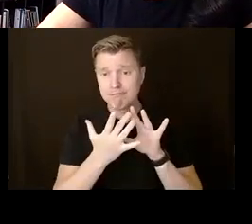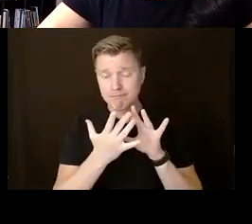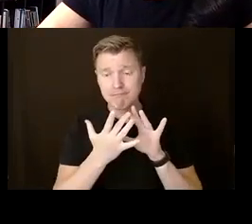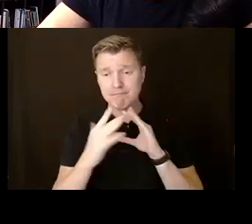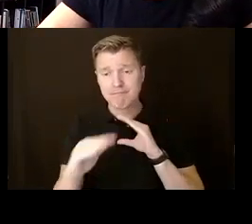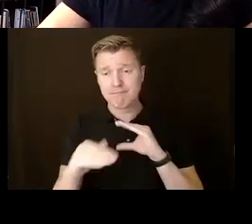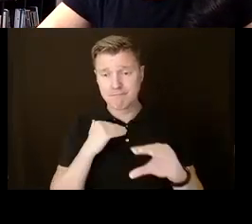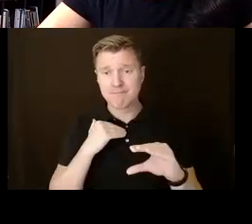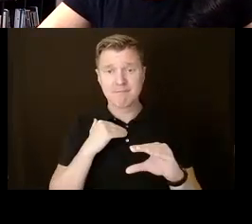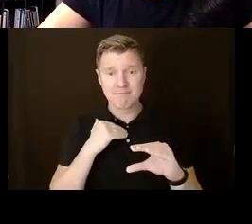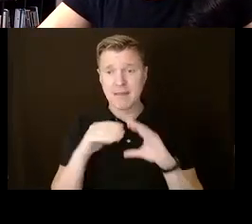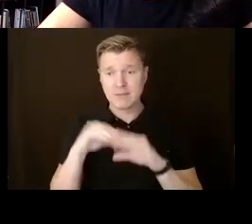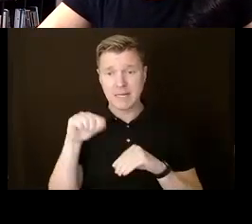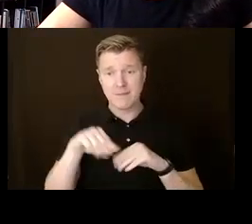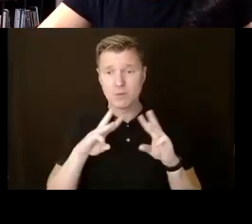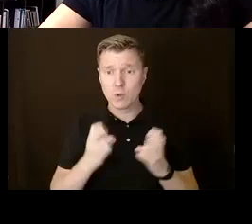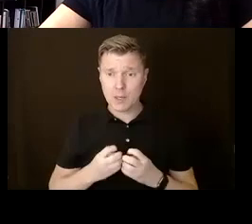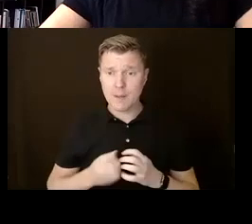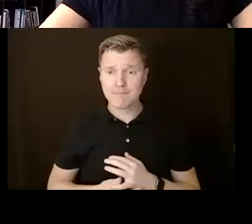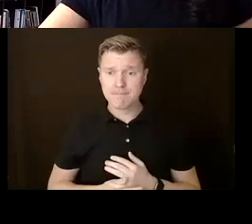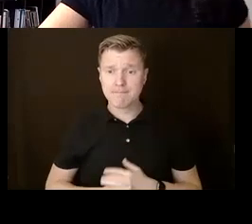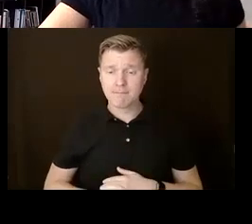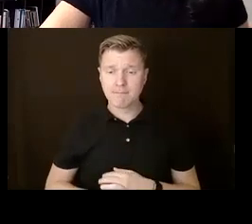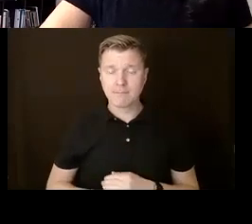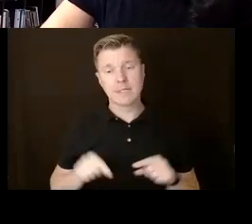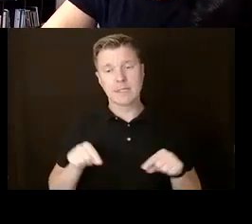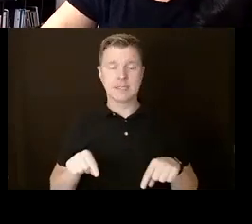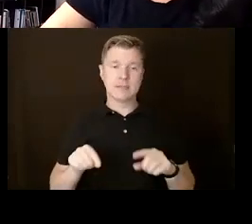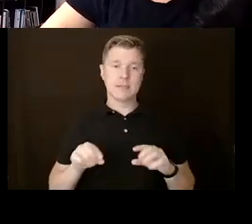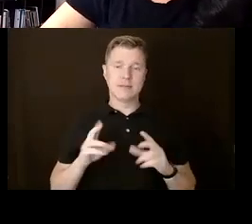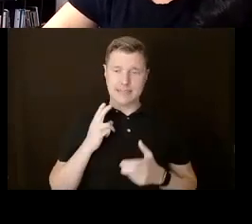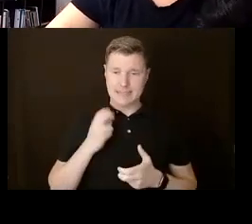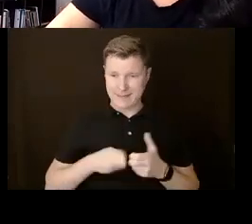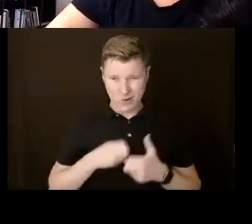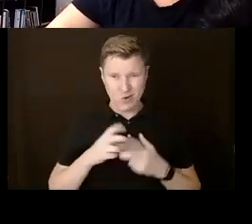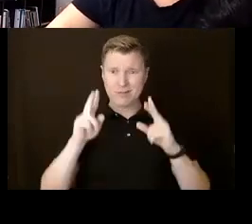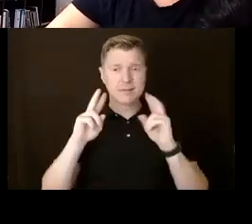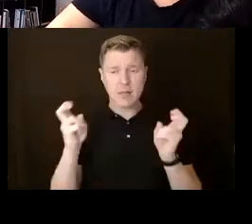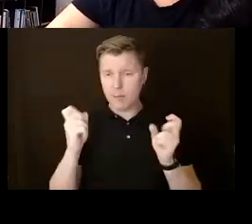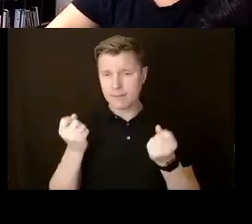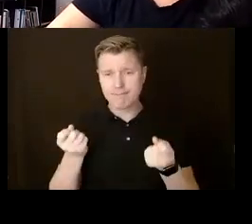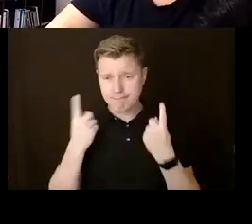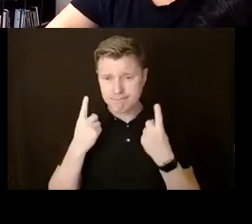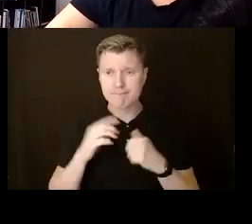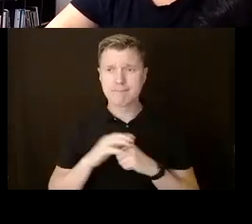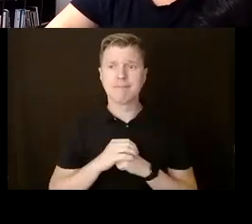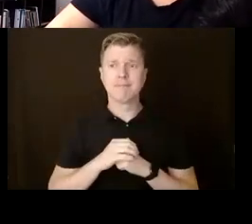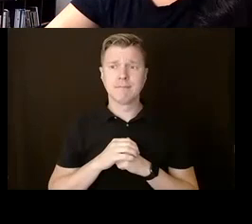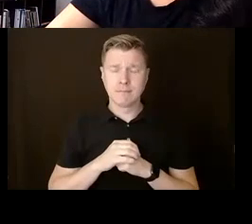of us outside of this program. You know, this is a really difficult topic, and it's a